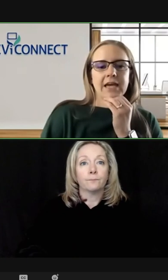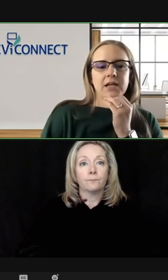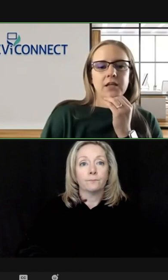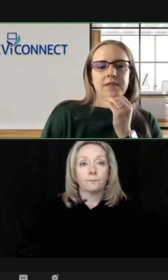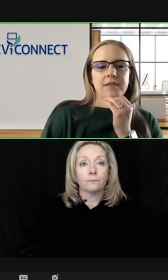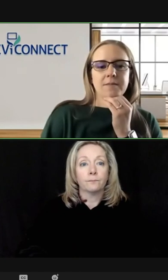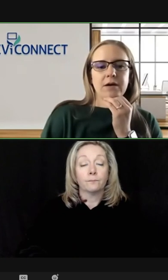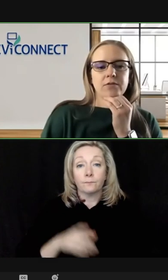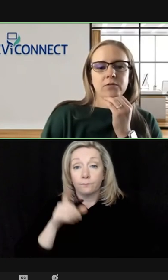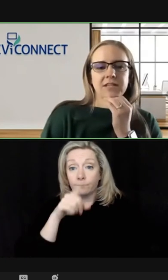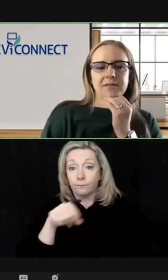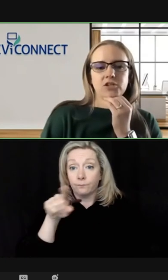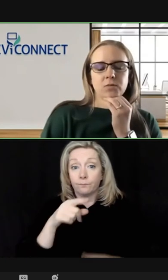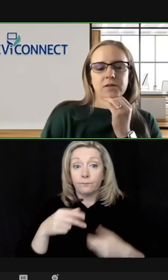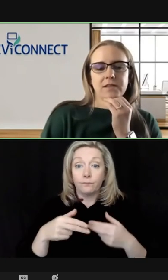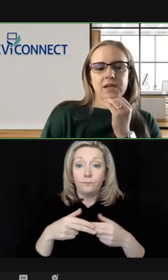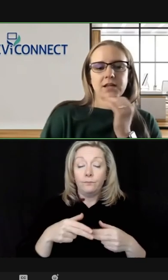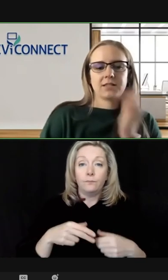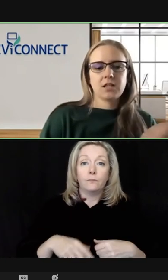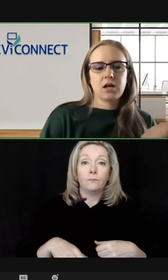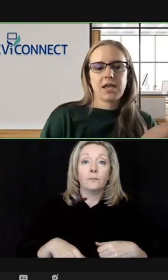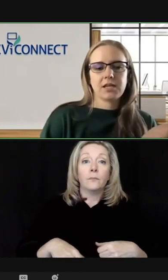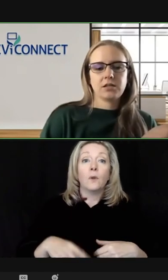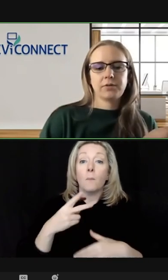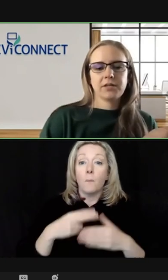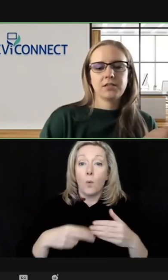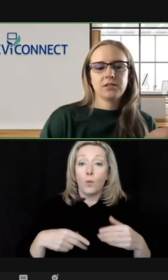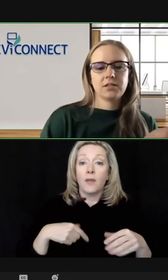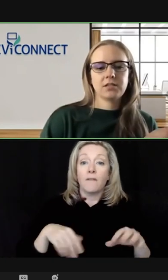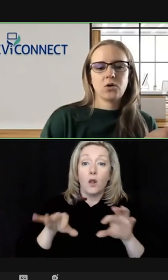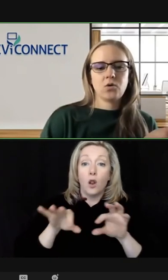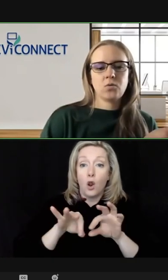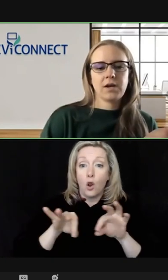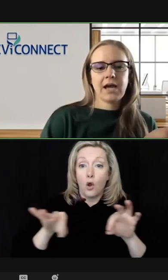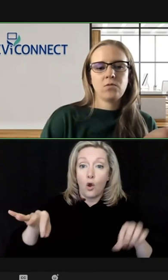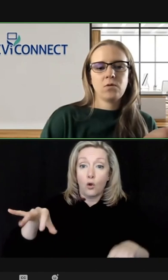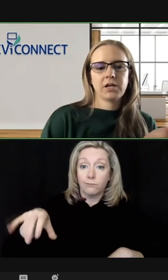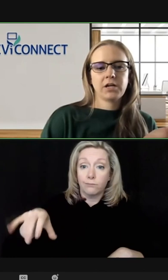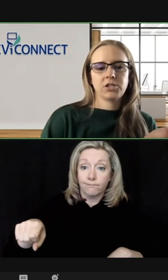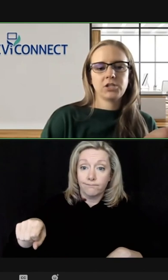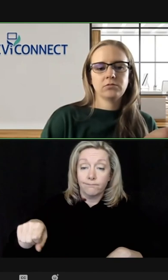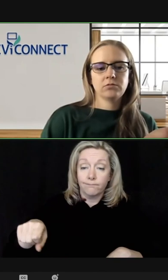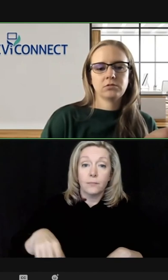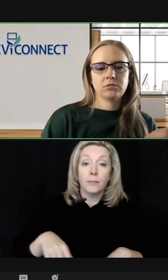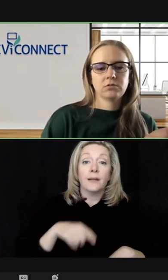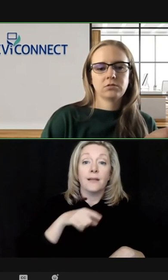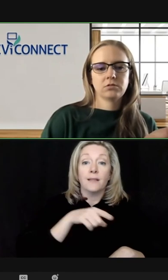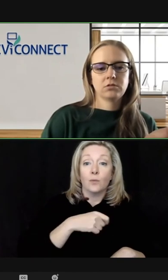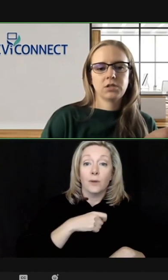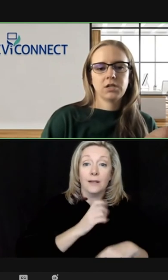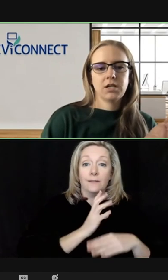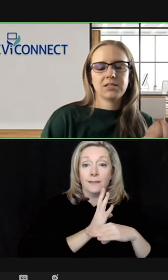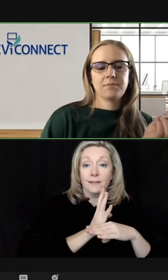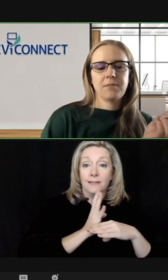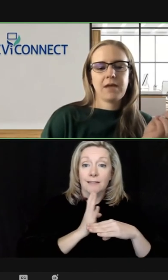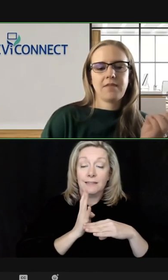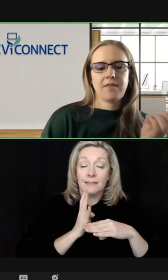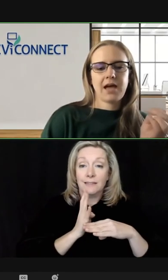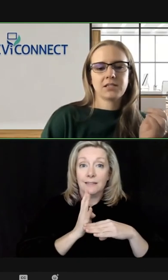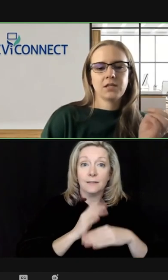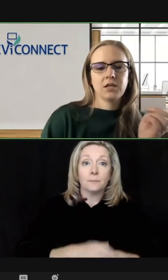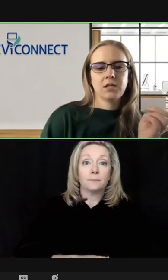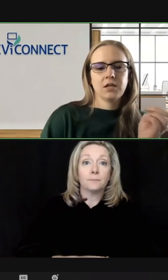you can think about those same features, and we're thinking it's a long handle and bristles. And so now what we're going to do is